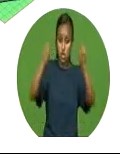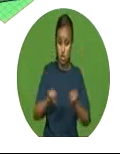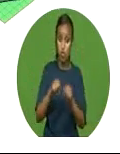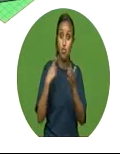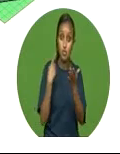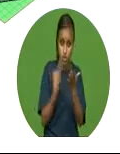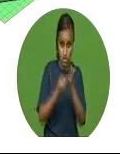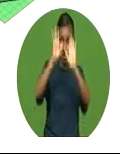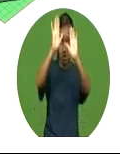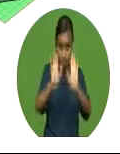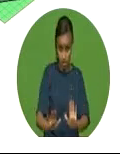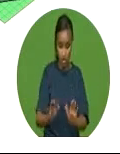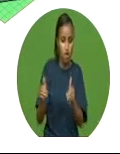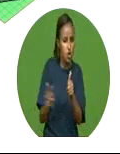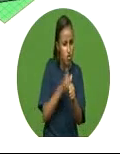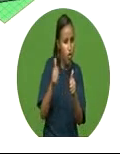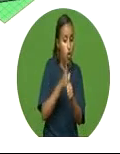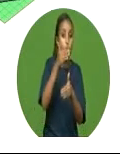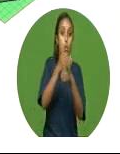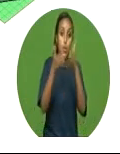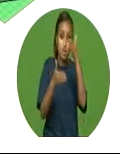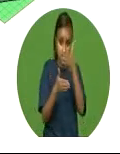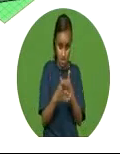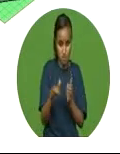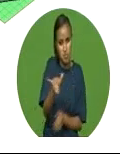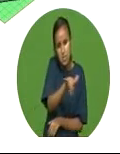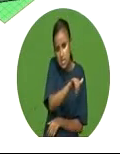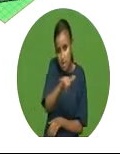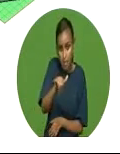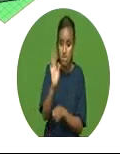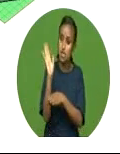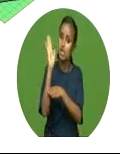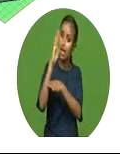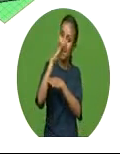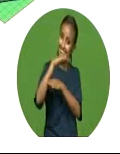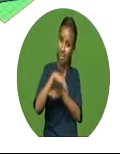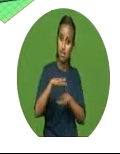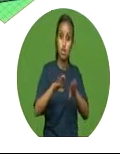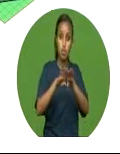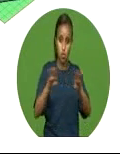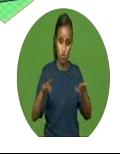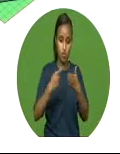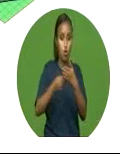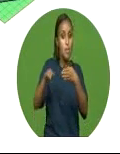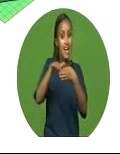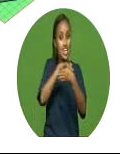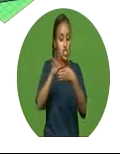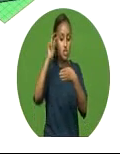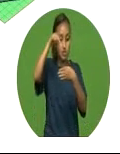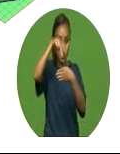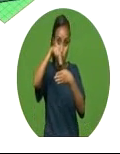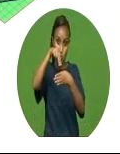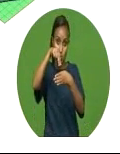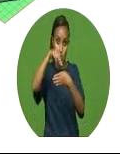shape of the oblique plane, follow the steps the same as the inclined plane from the edge